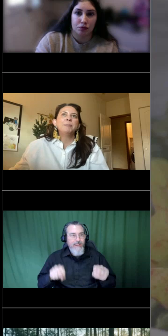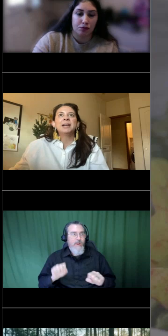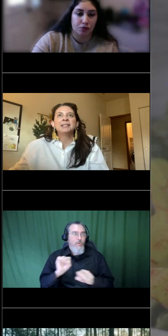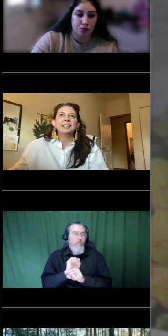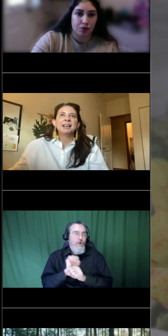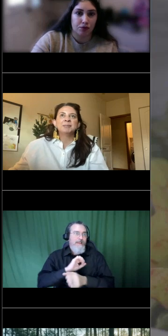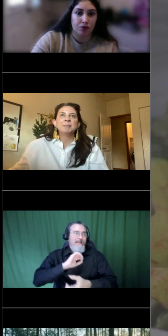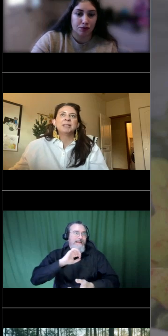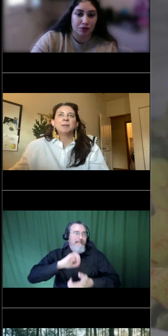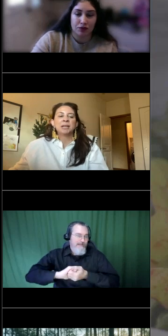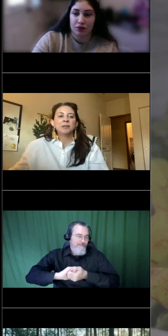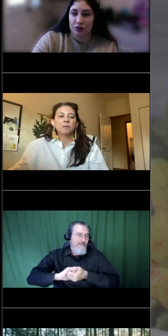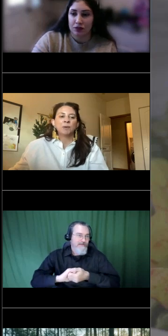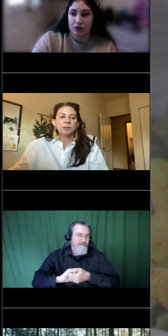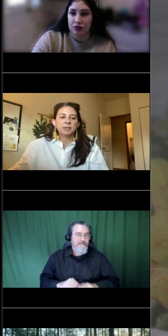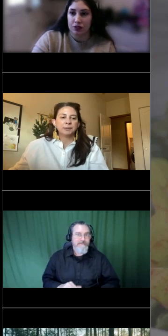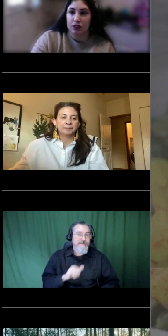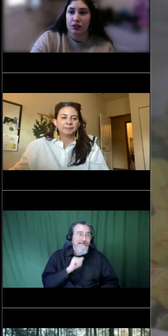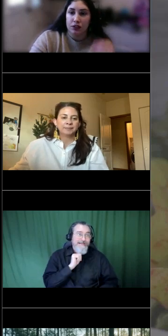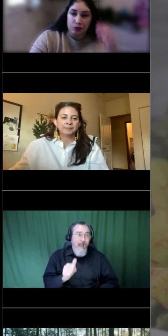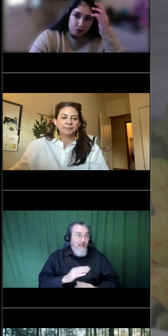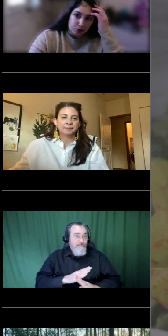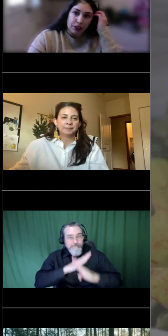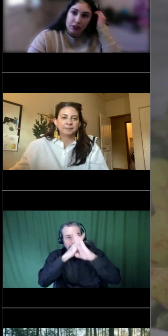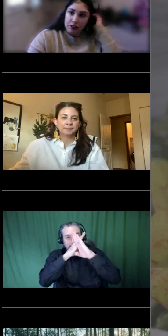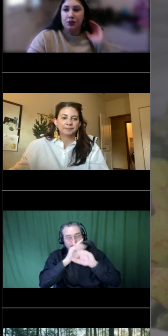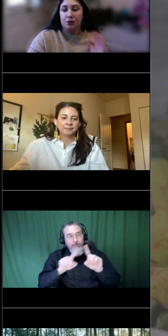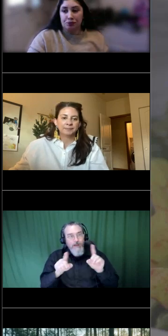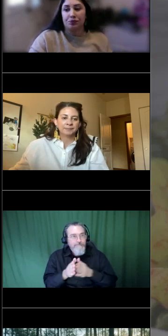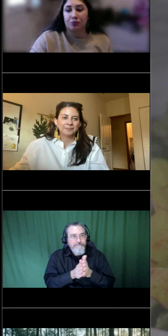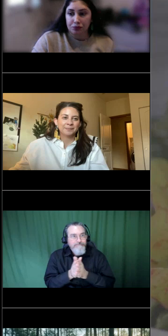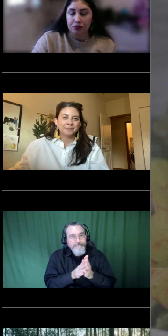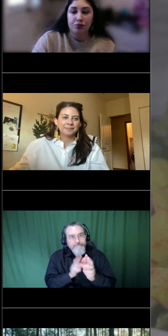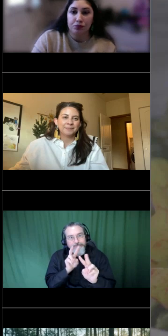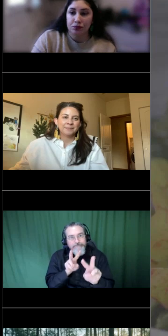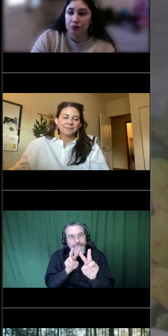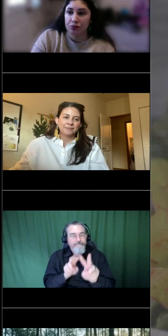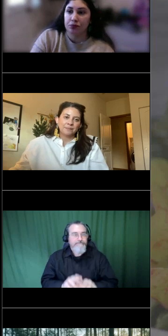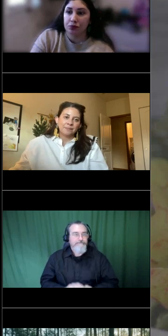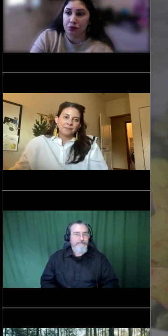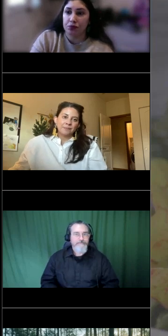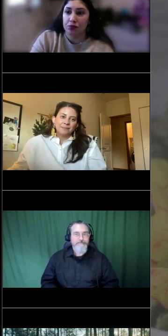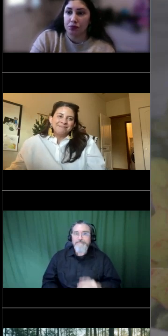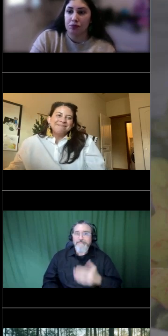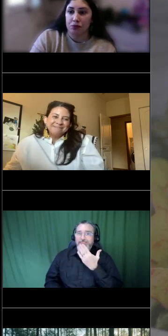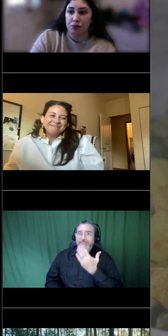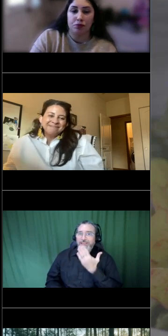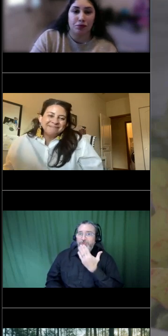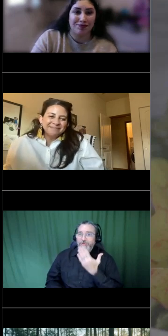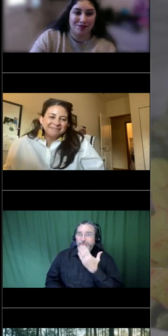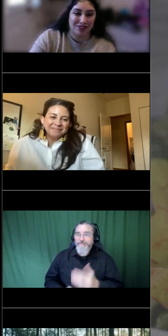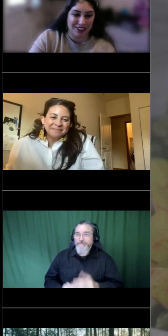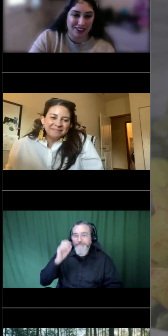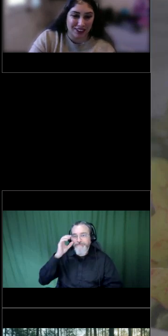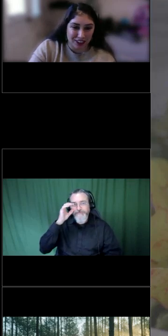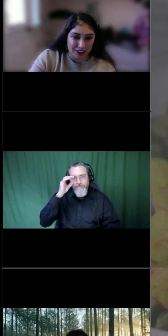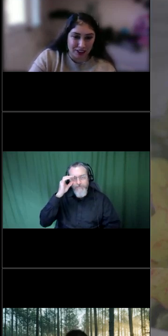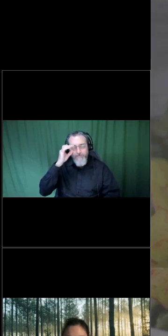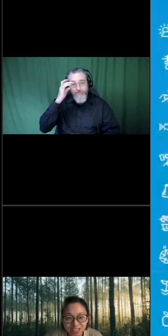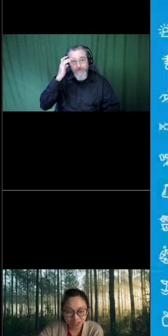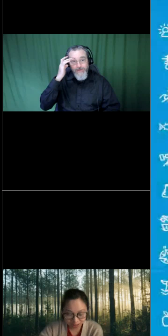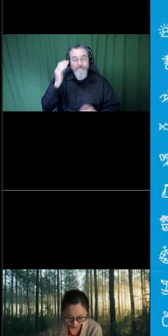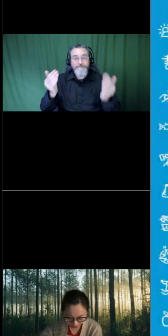pitfall, but something that we can look forward to. Thank you so much for the insight. That was great. Thank you, you guys. All right, our